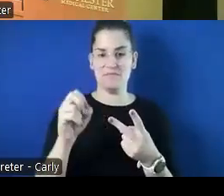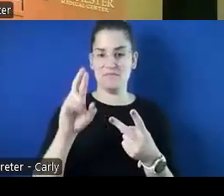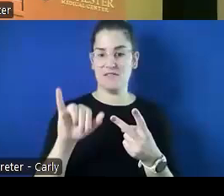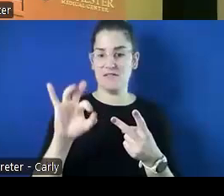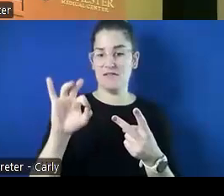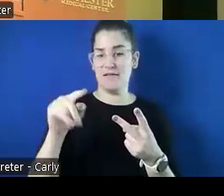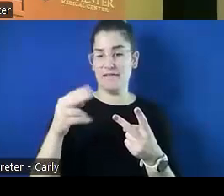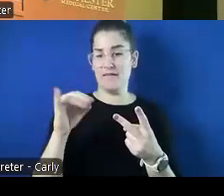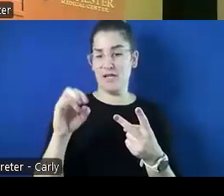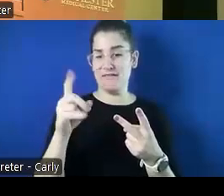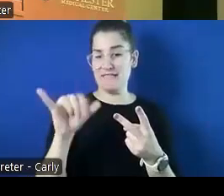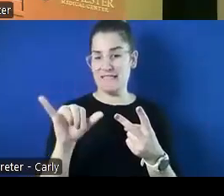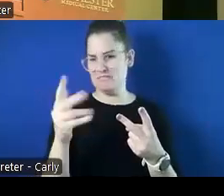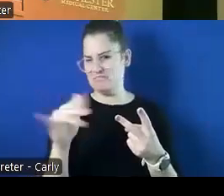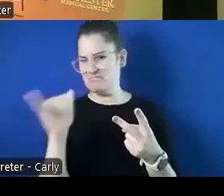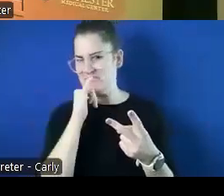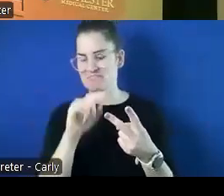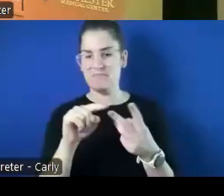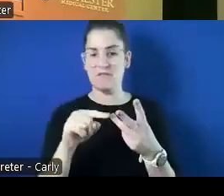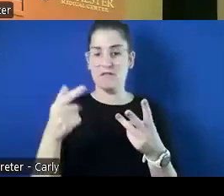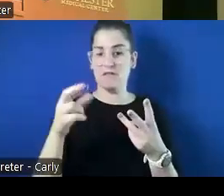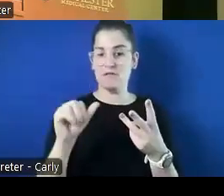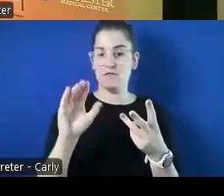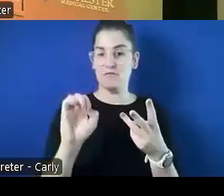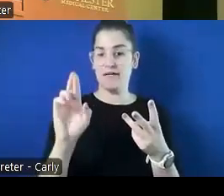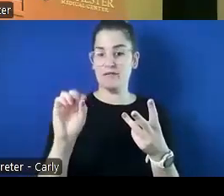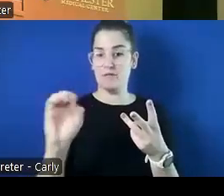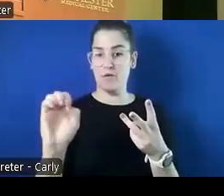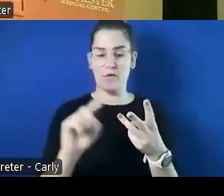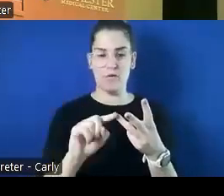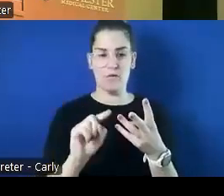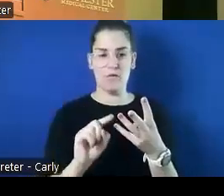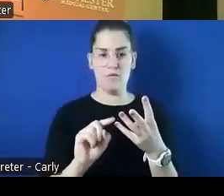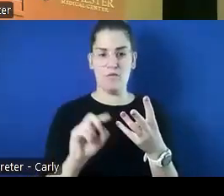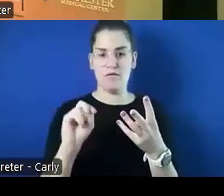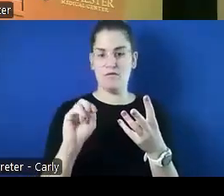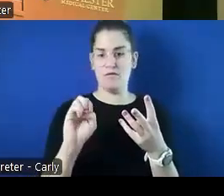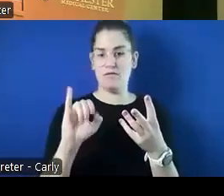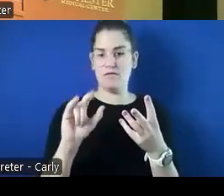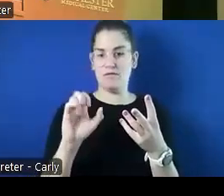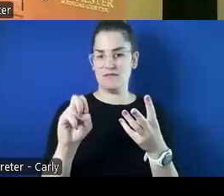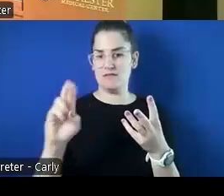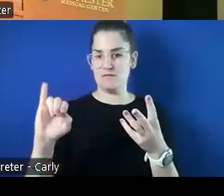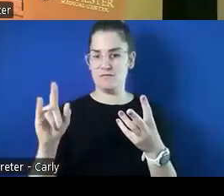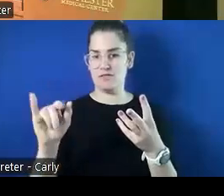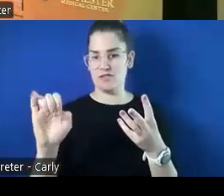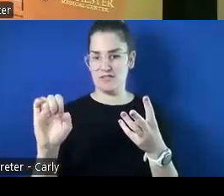Philofsky, and then Grace Rowe, and fourth, Nilsa Ricci.